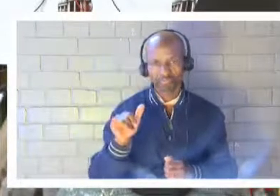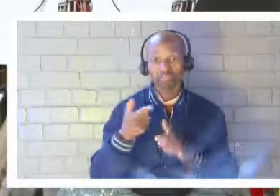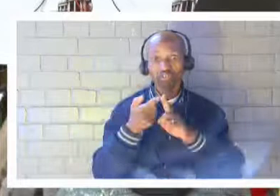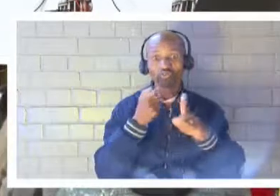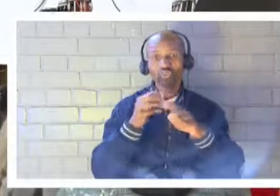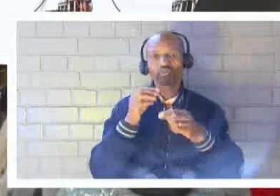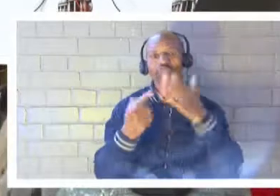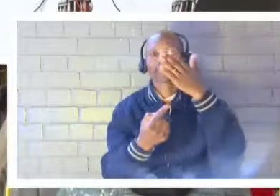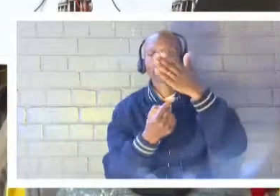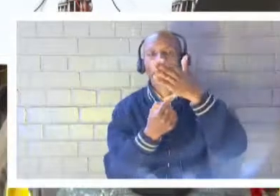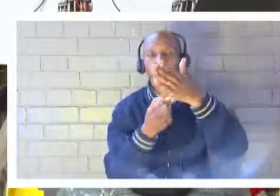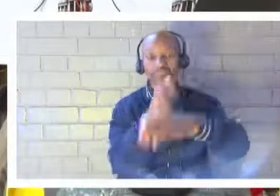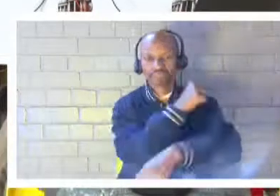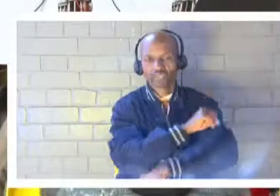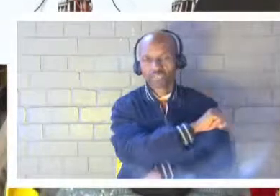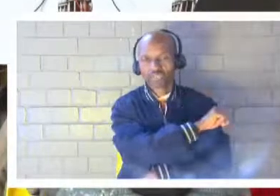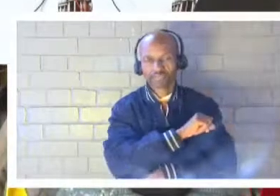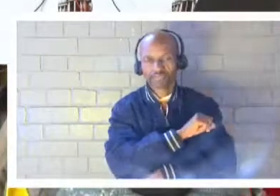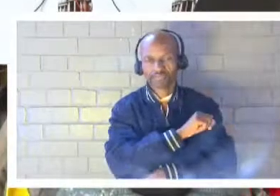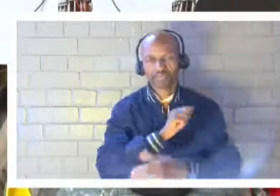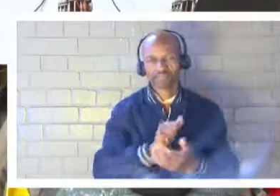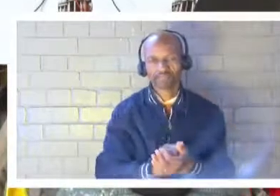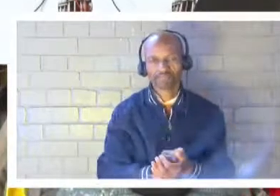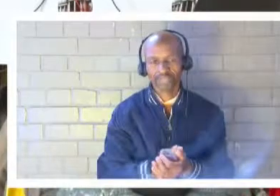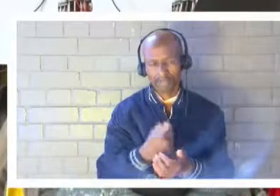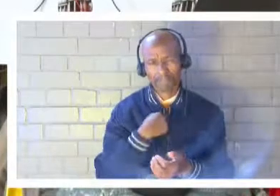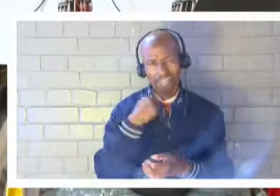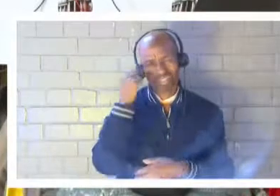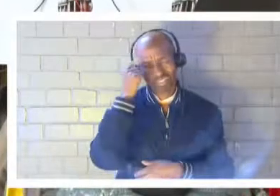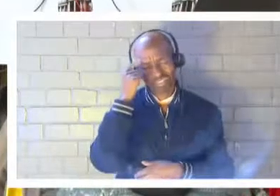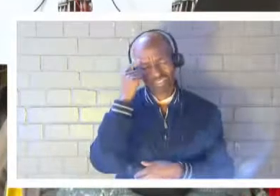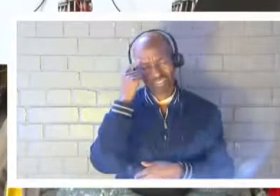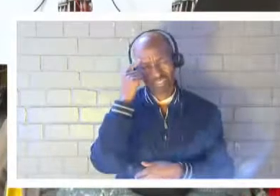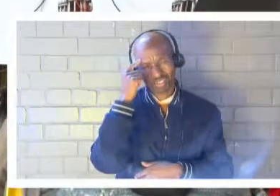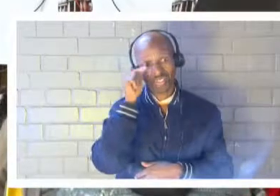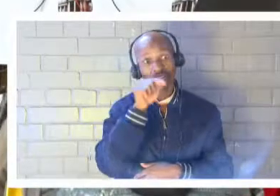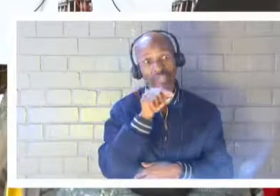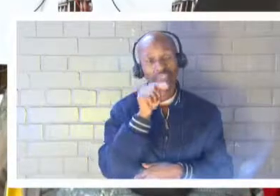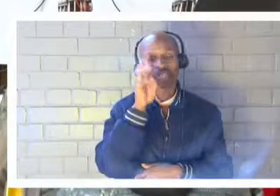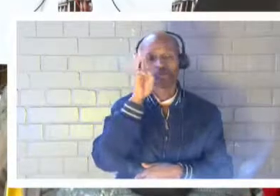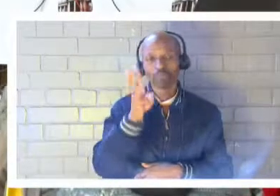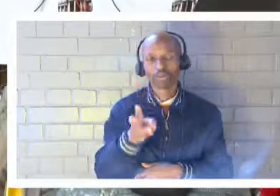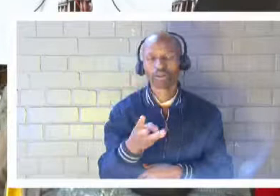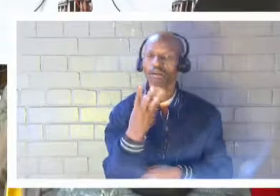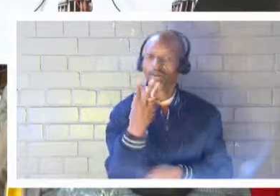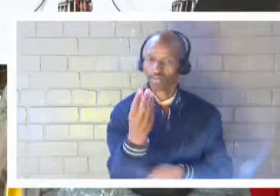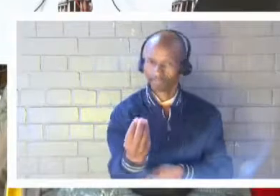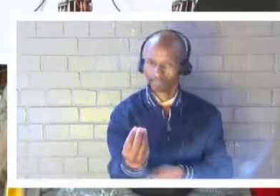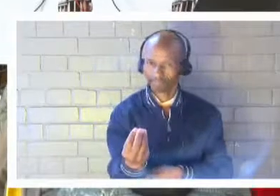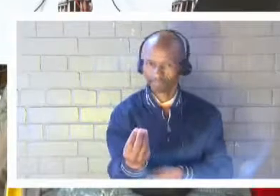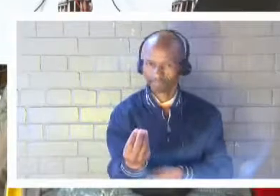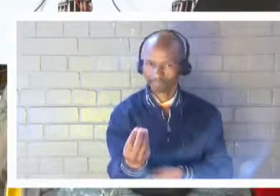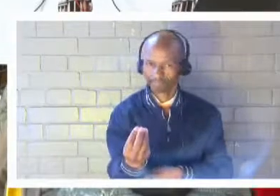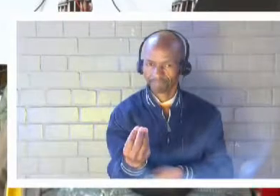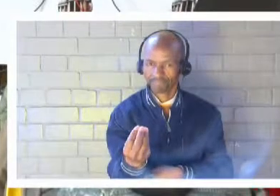from Tembisa Hospital. I thought that we will have